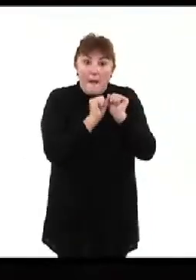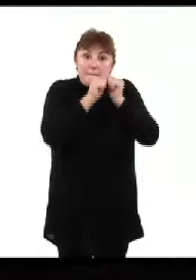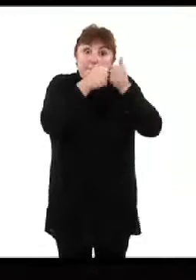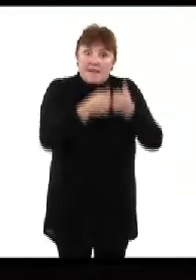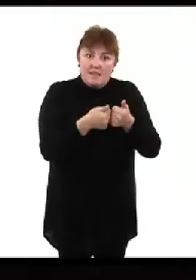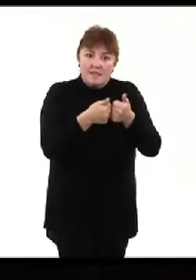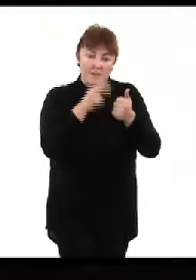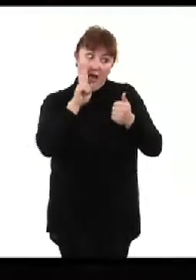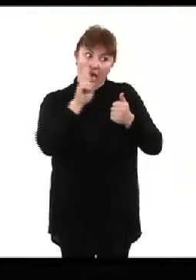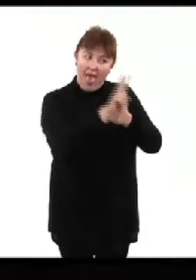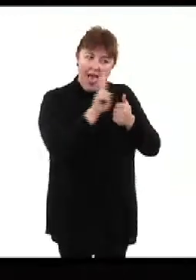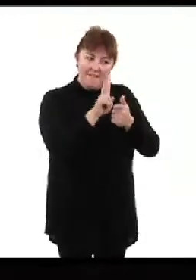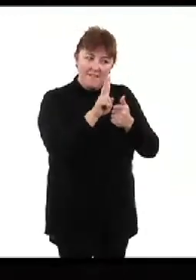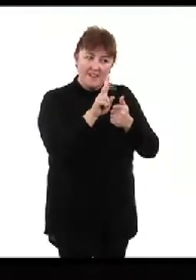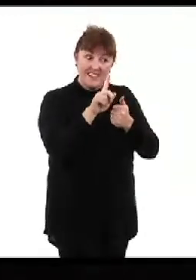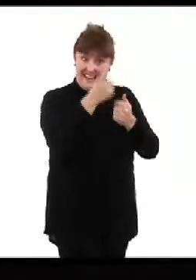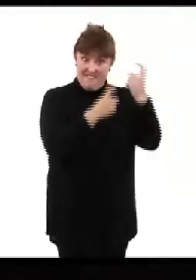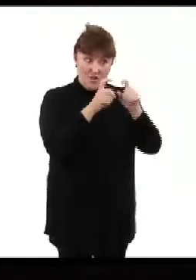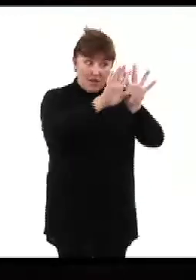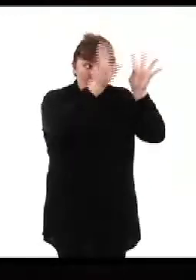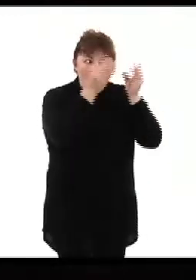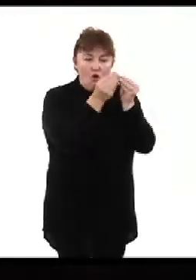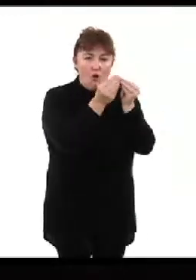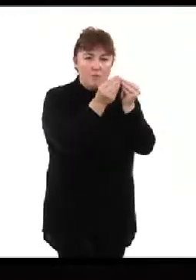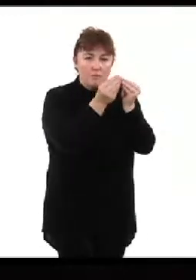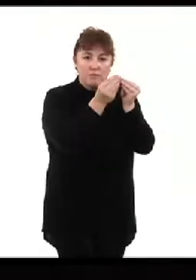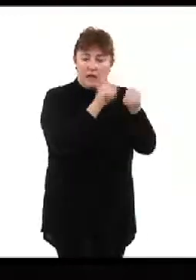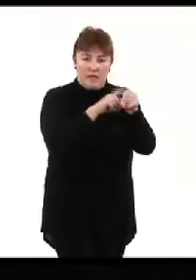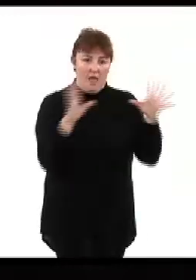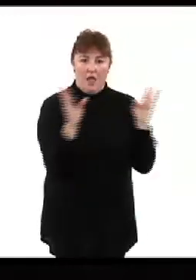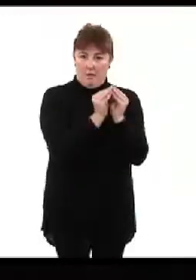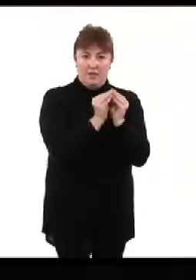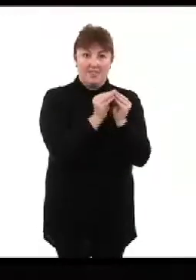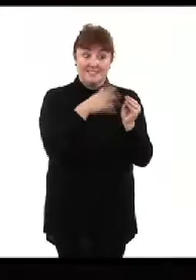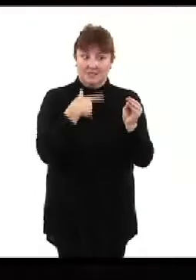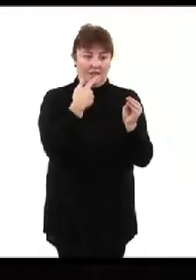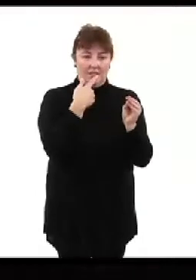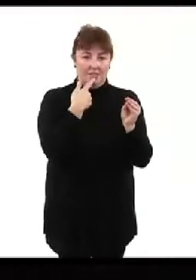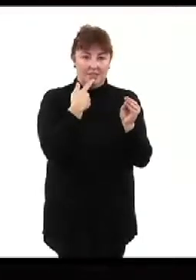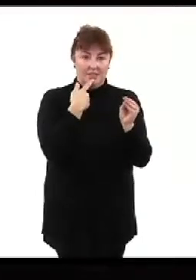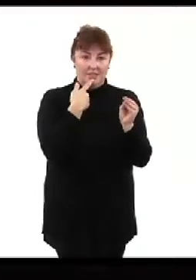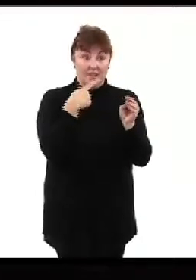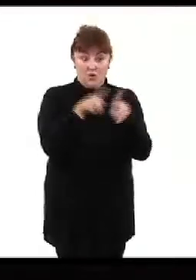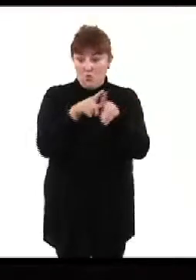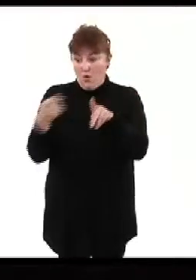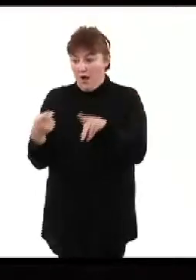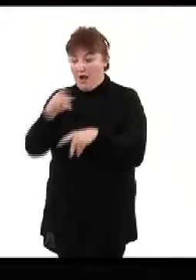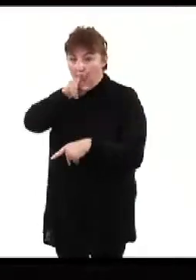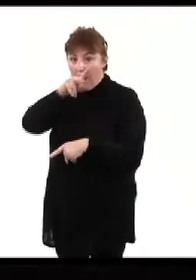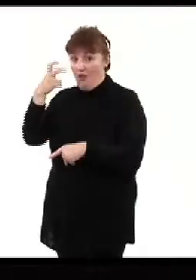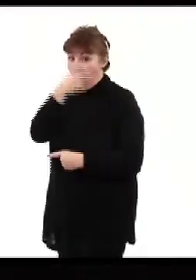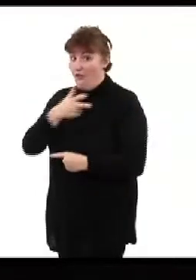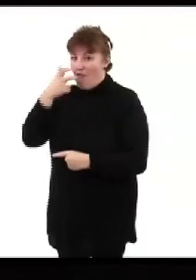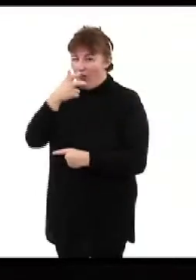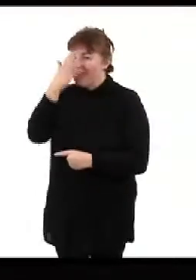this group of features constitutes the onset for a sign. You see, when you're